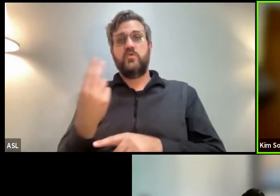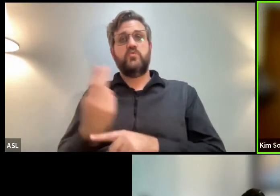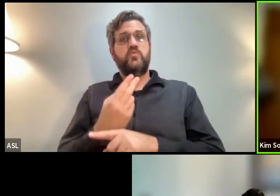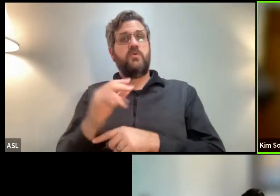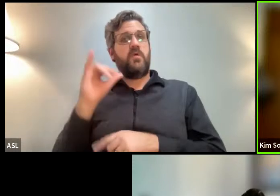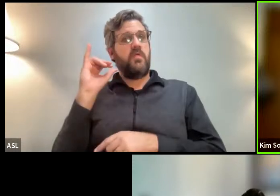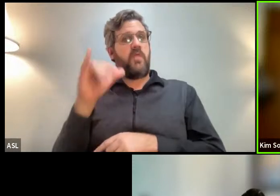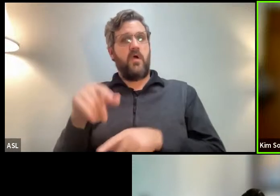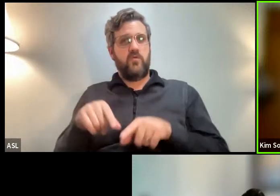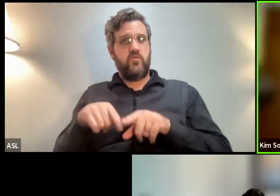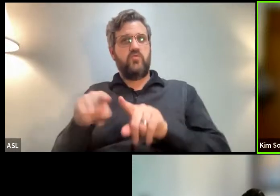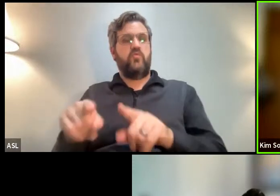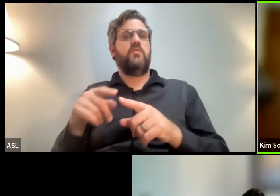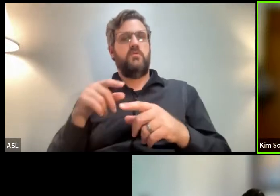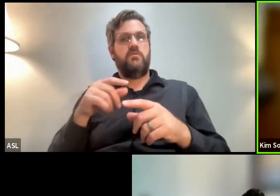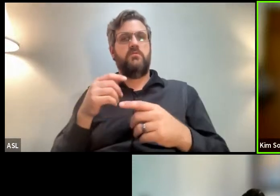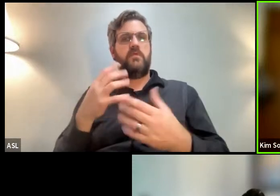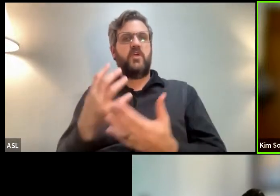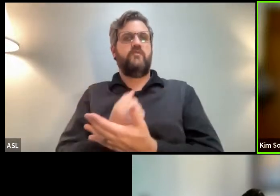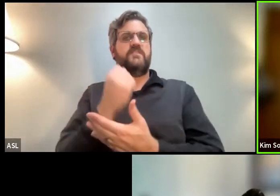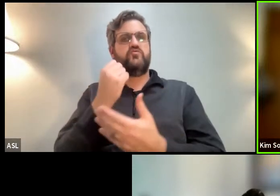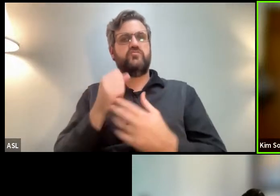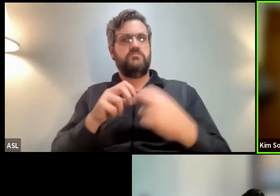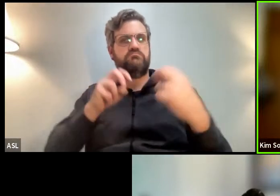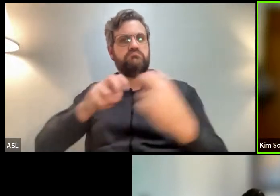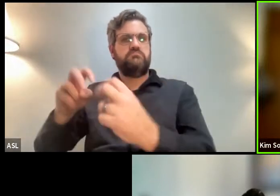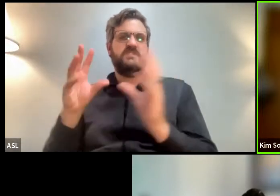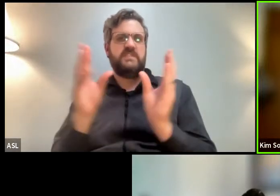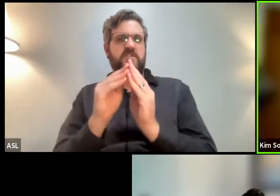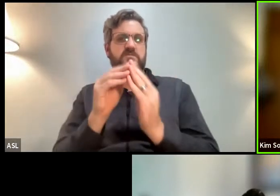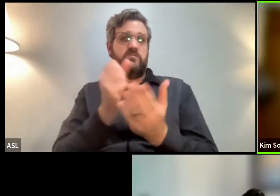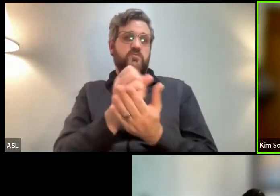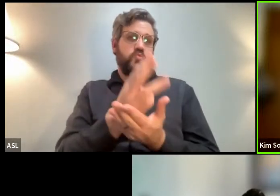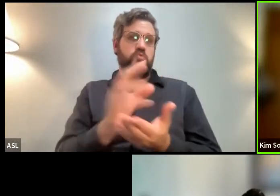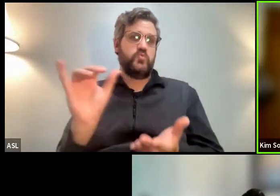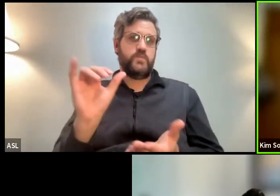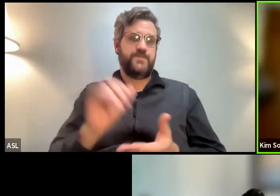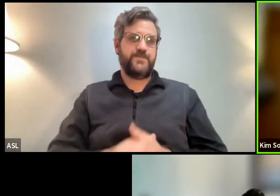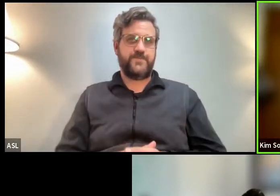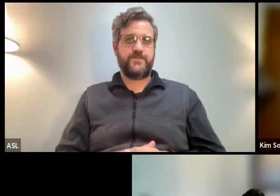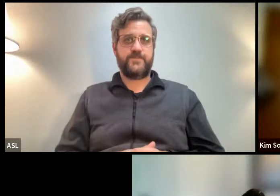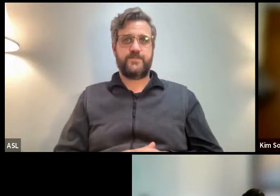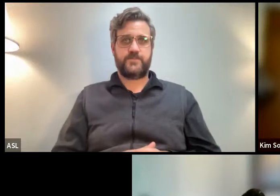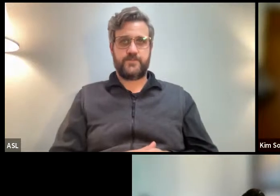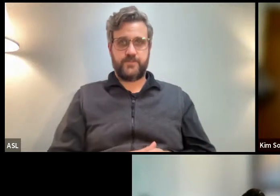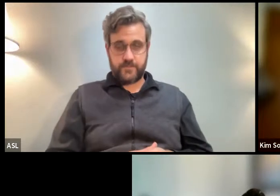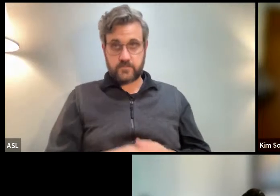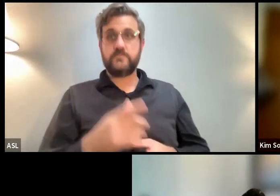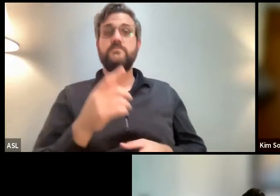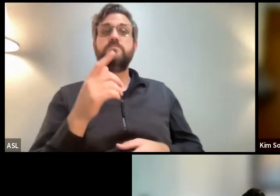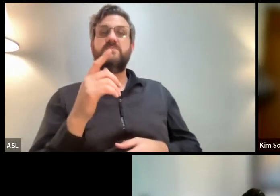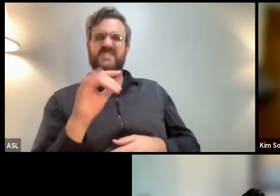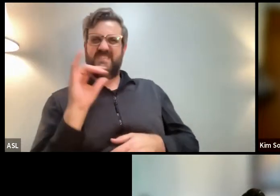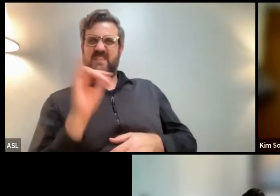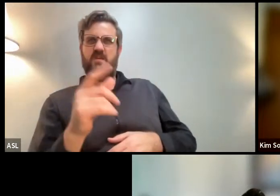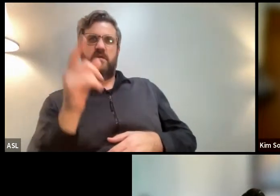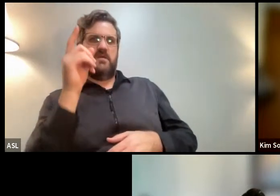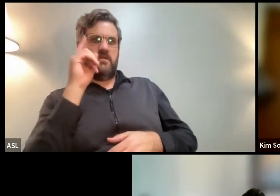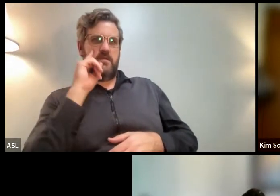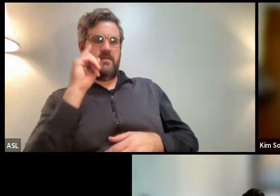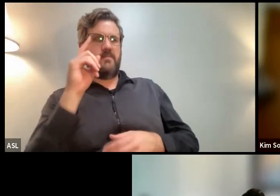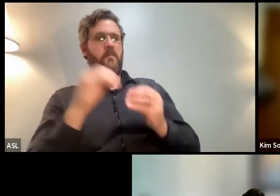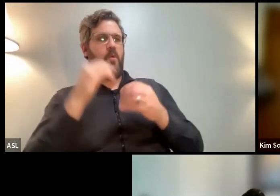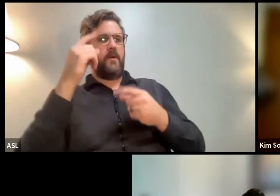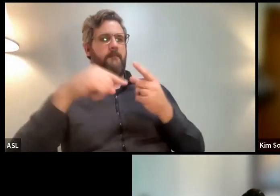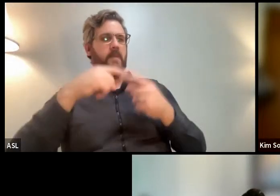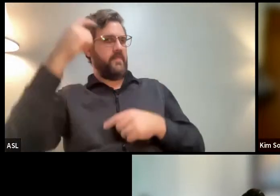intervention sessions and social work as well. This one's a little more of a thinking process question.